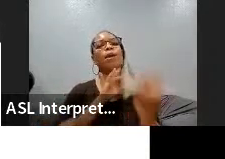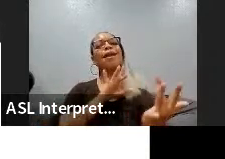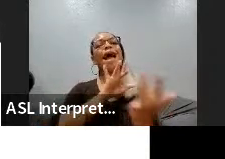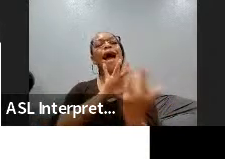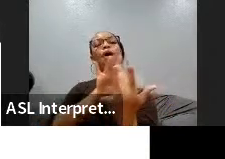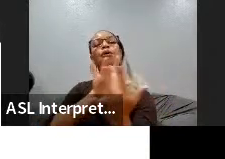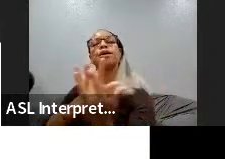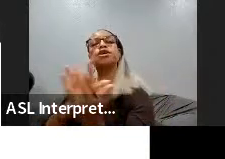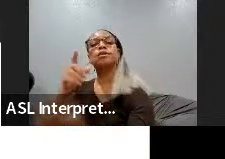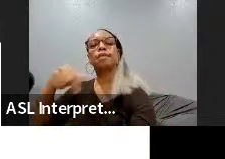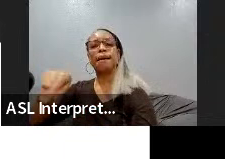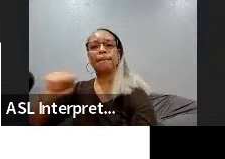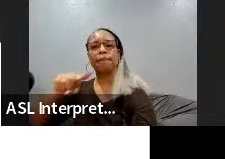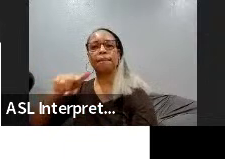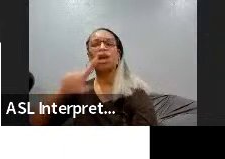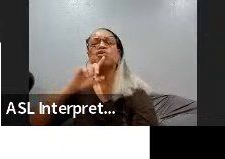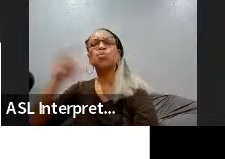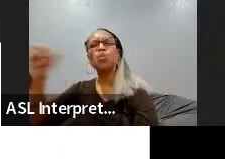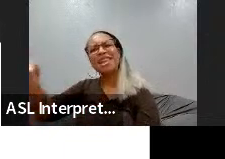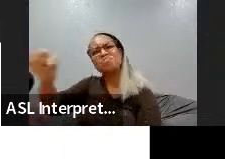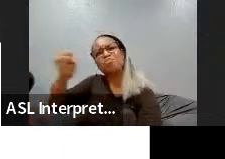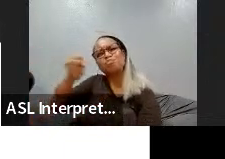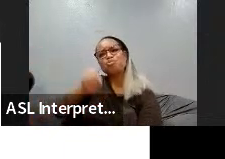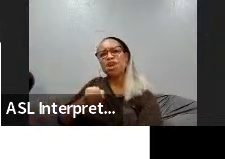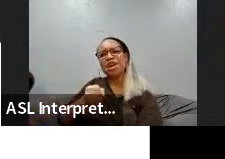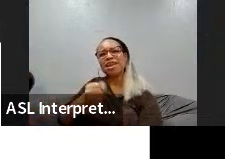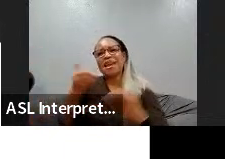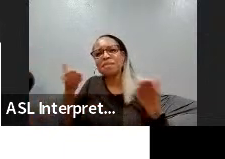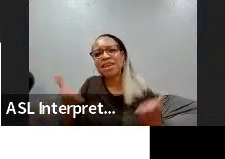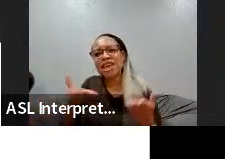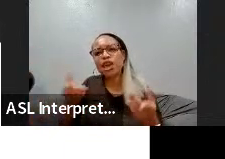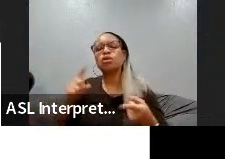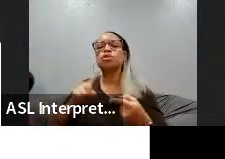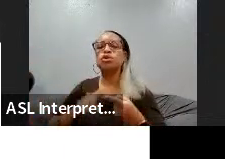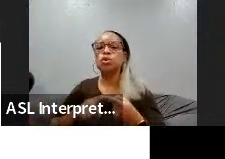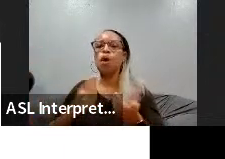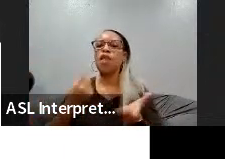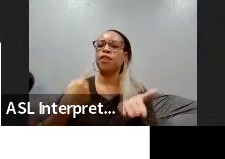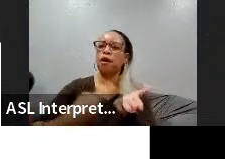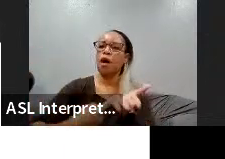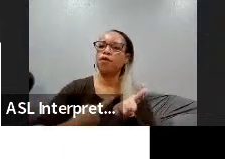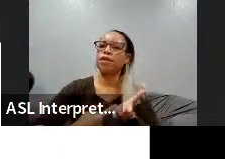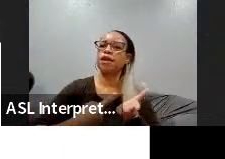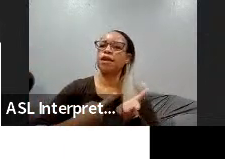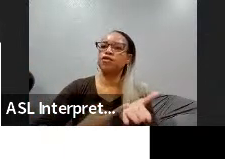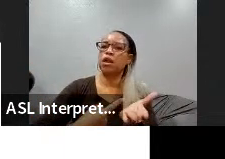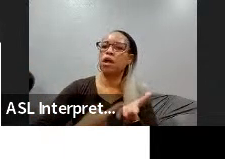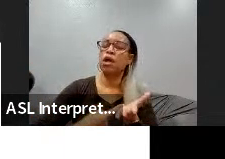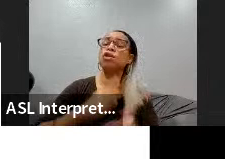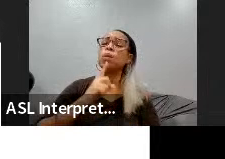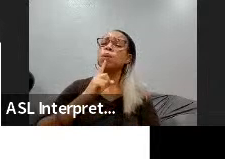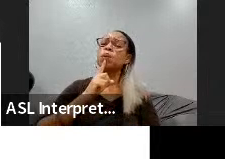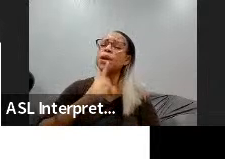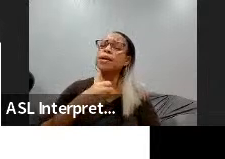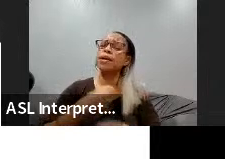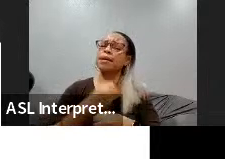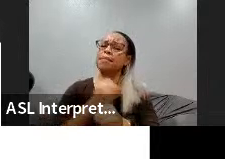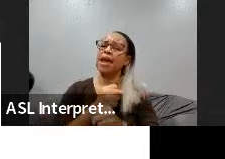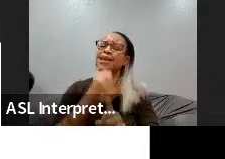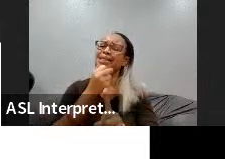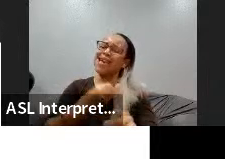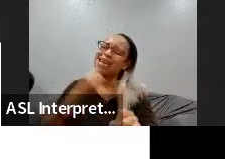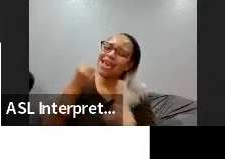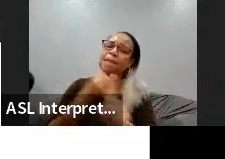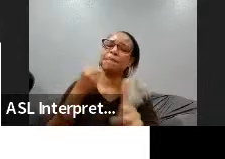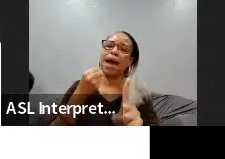communities to really bring them into the conversation so that we can really make the true impact that we're attempting